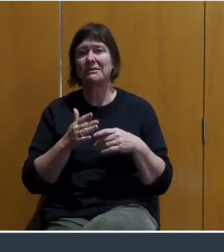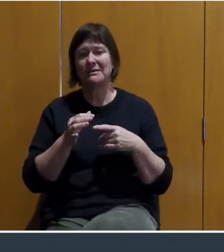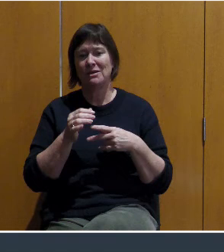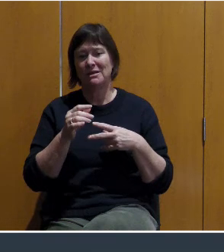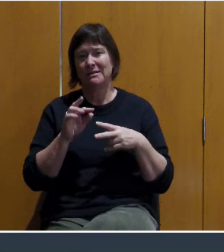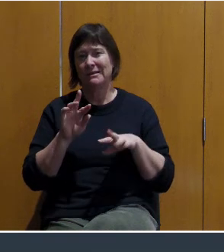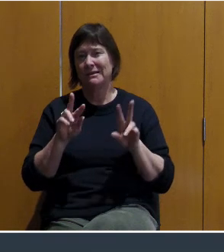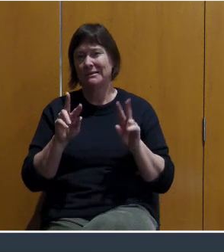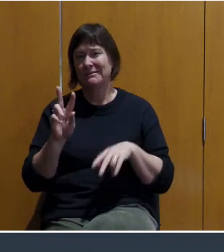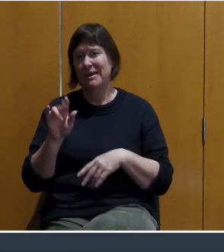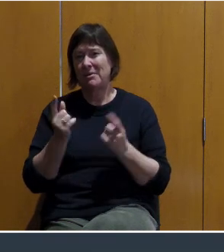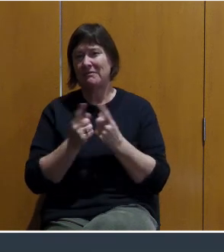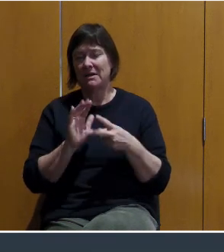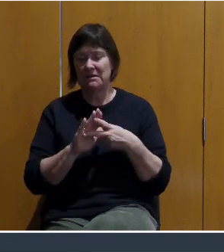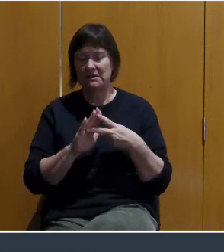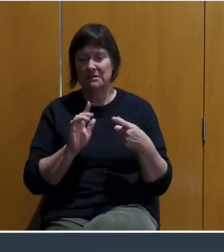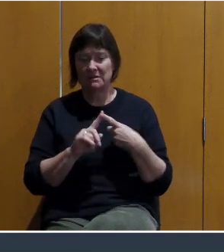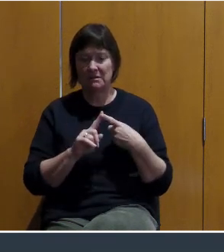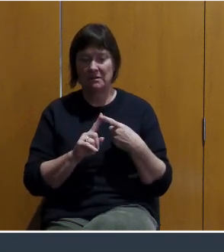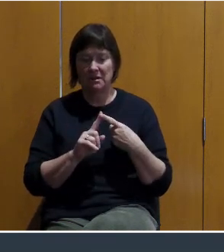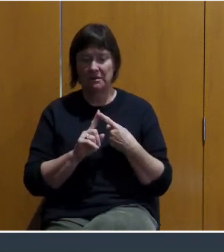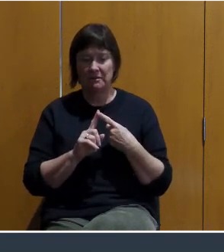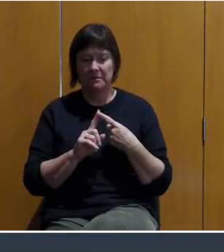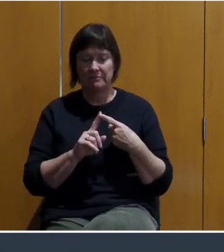things. Firstly,